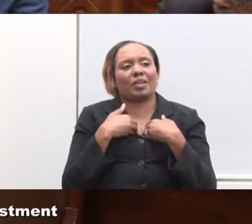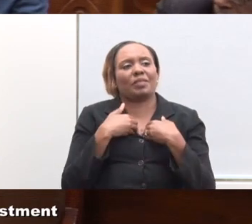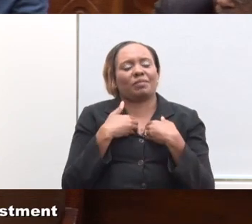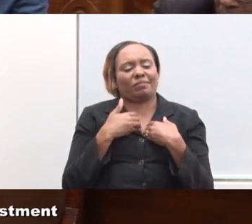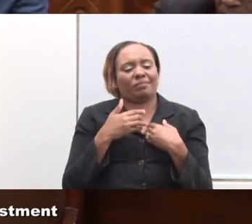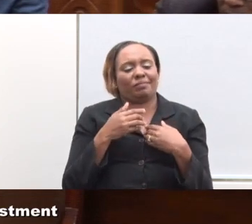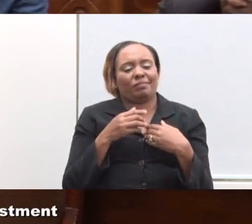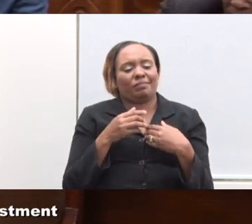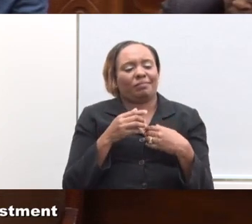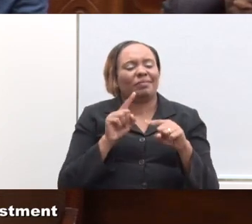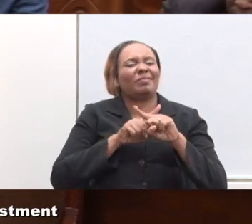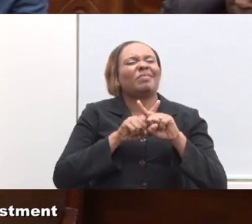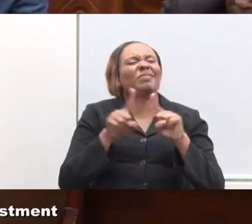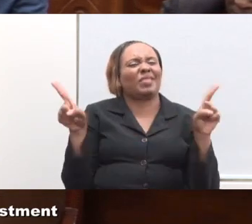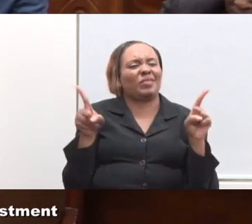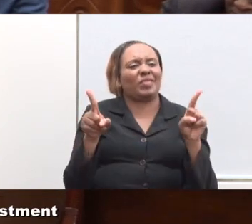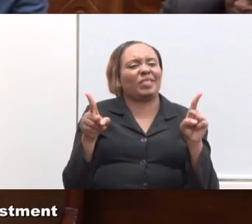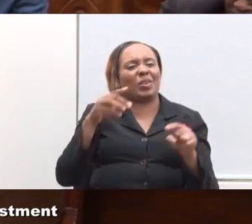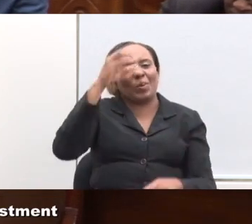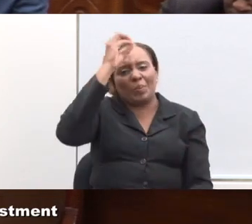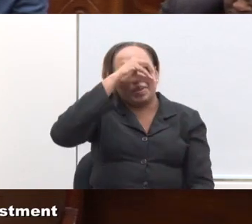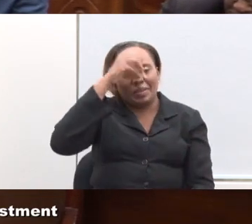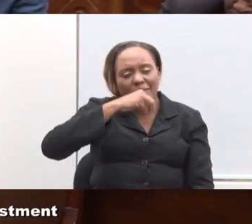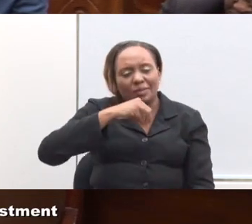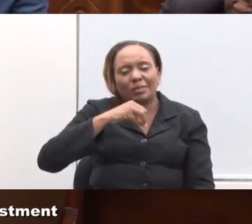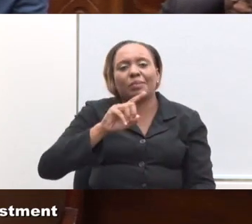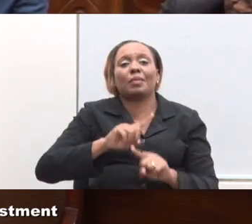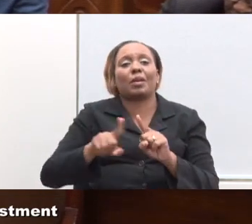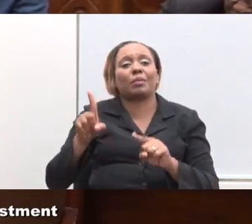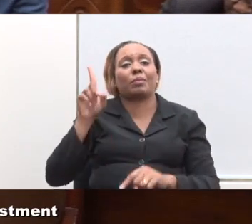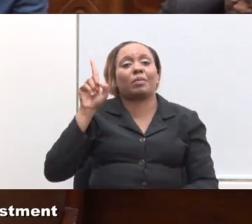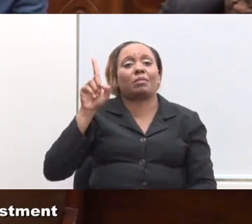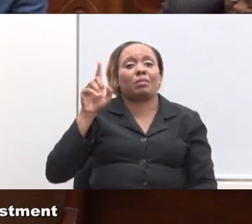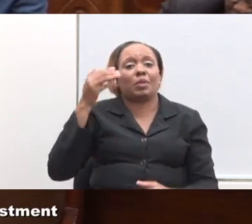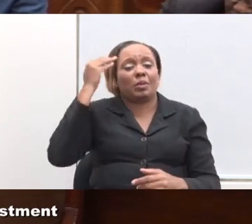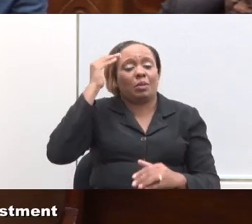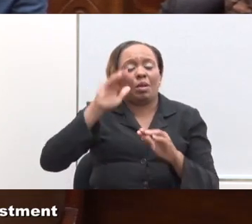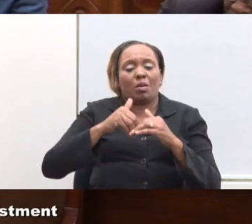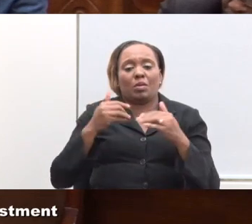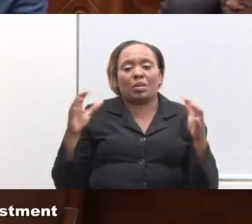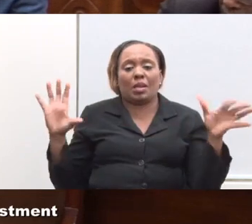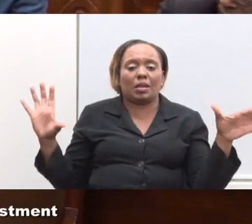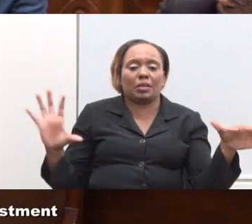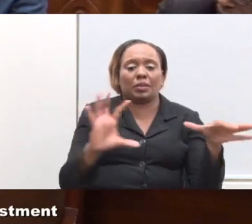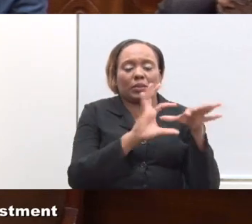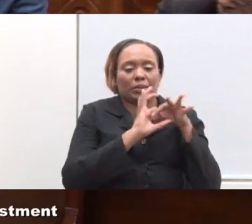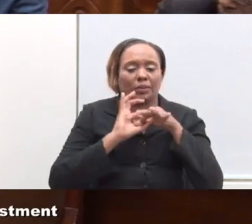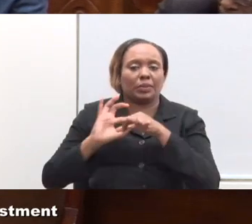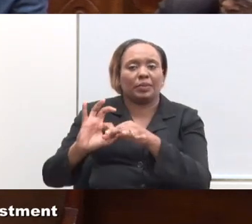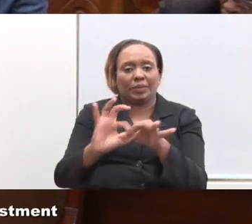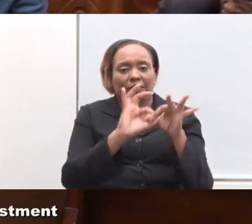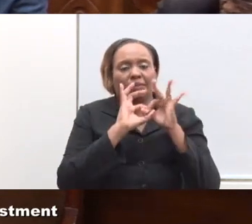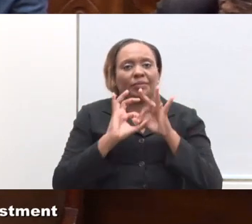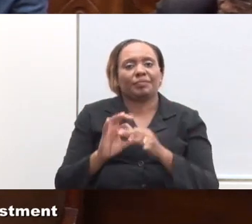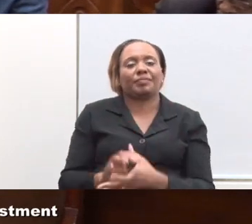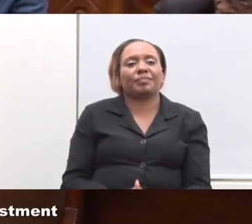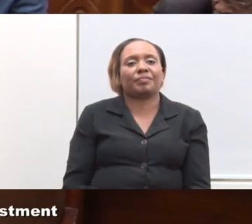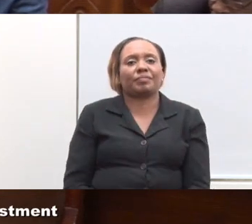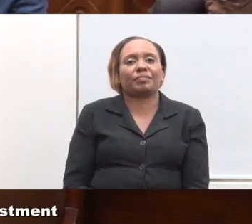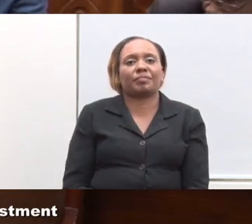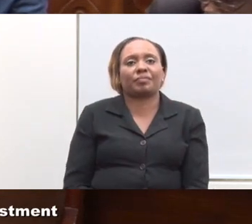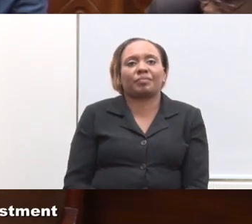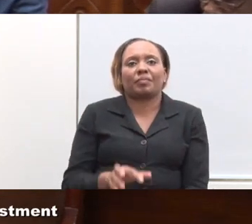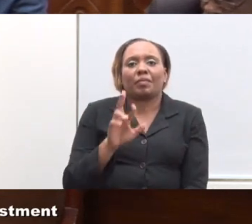but we know how to come together when the greatest threats hold us and besiege us. Mr. Speaker,